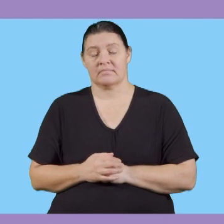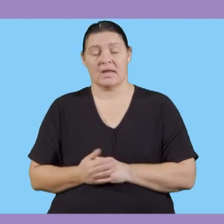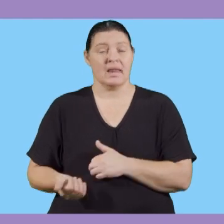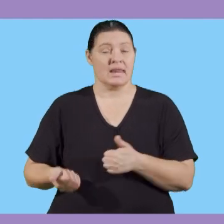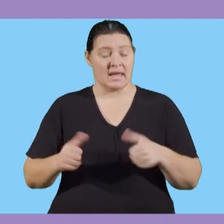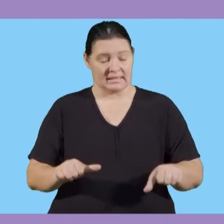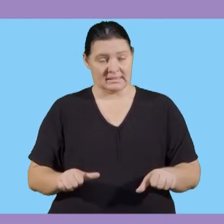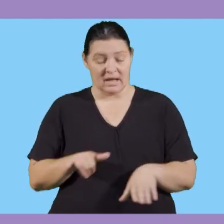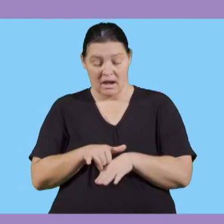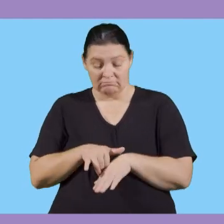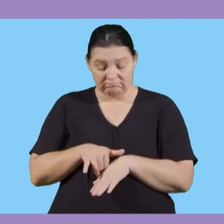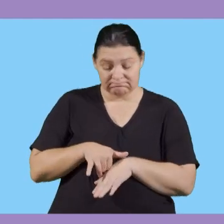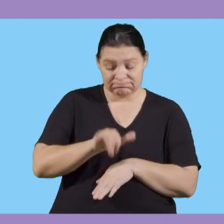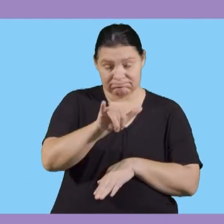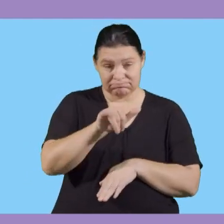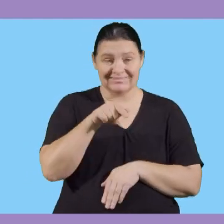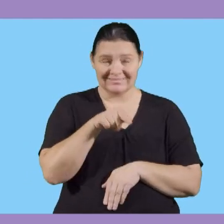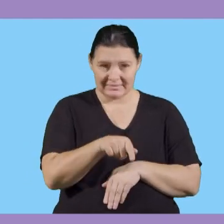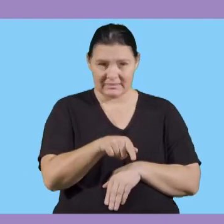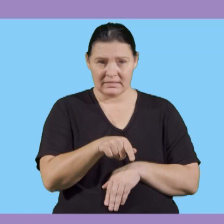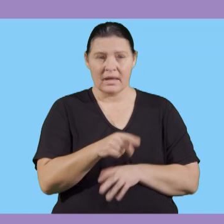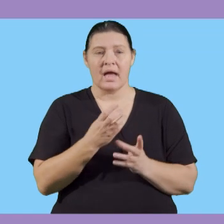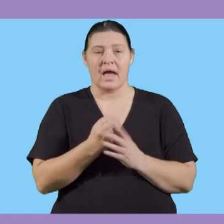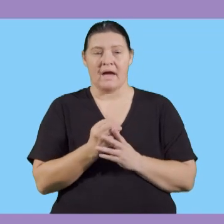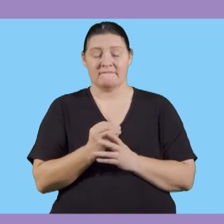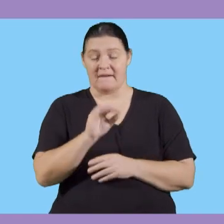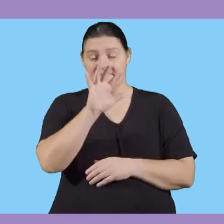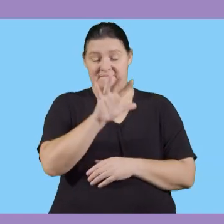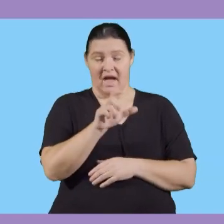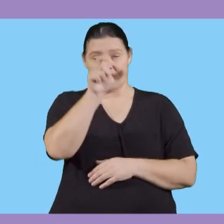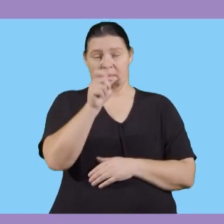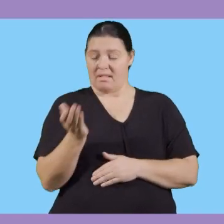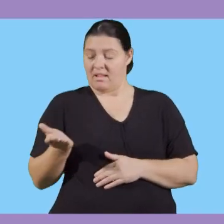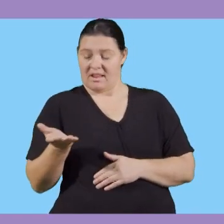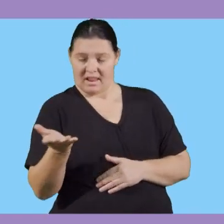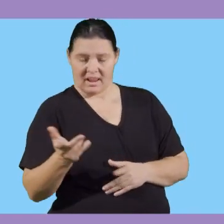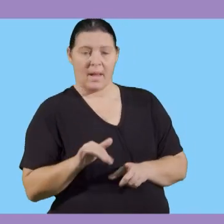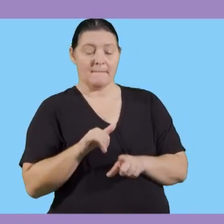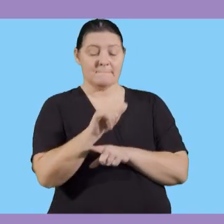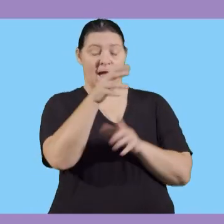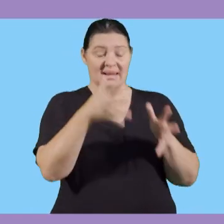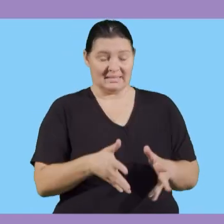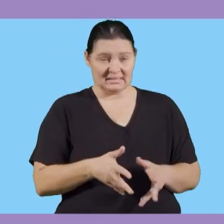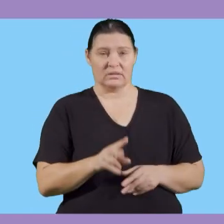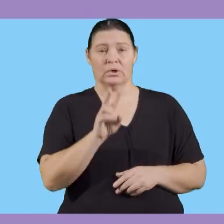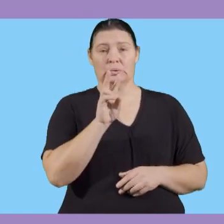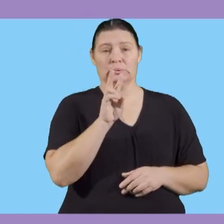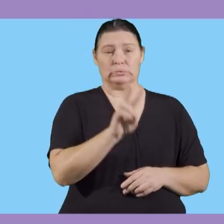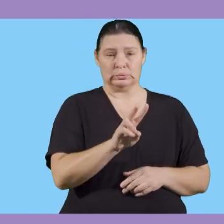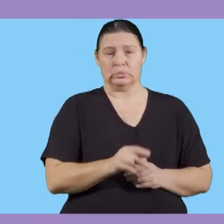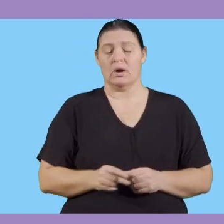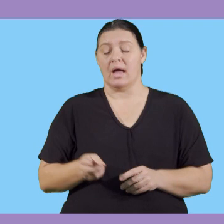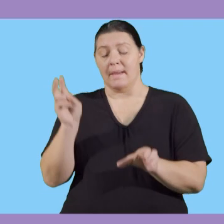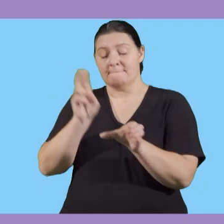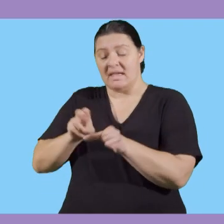Now, the plane that NIMS is on has 5 air hosts, 2 pilots, and